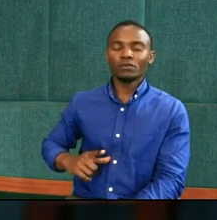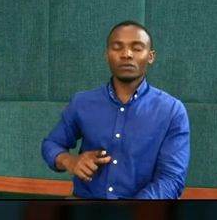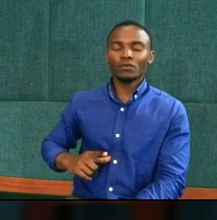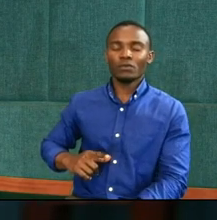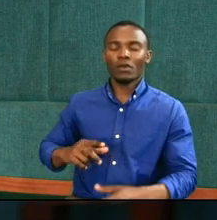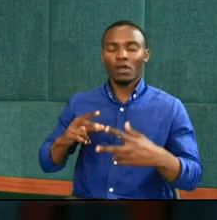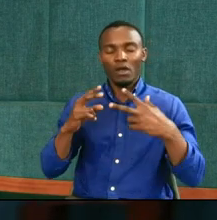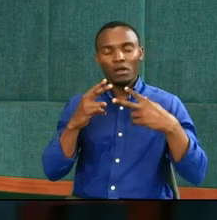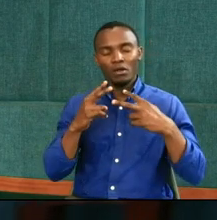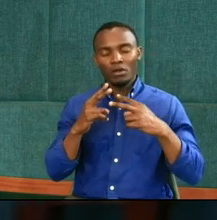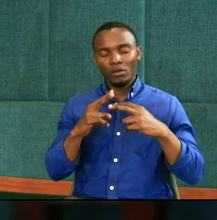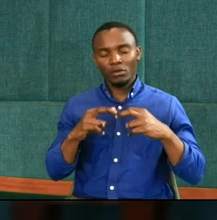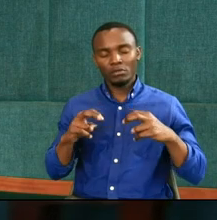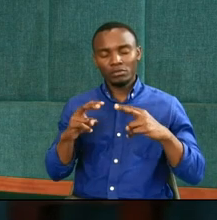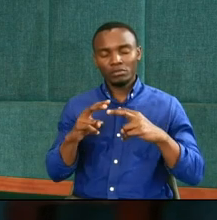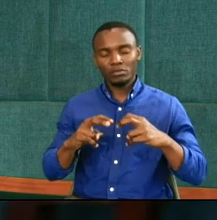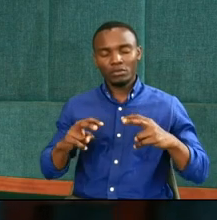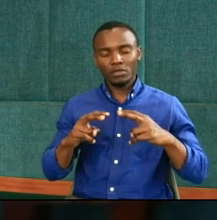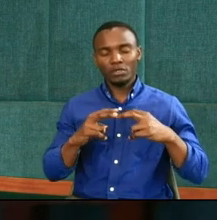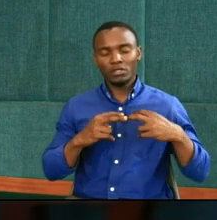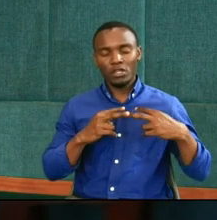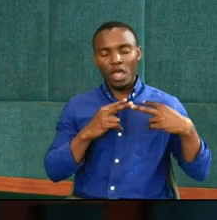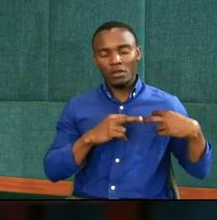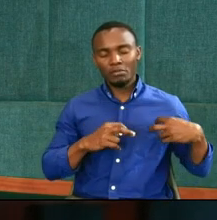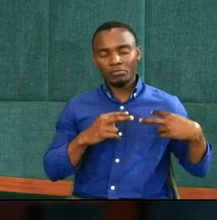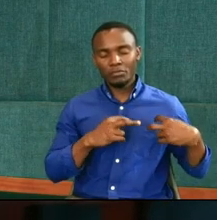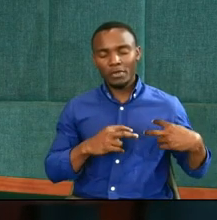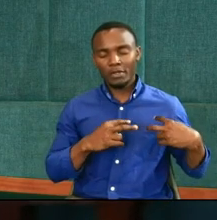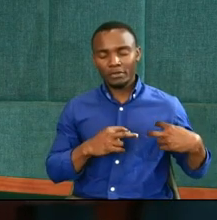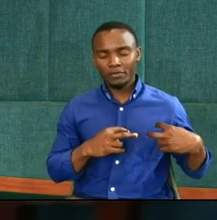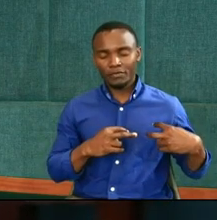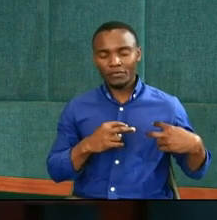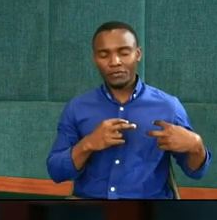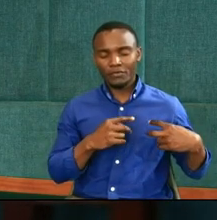search our hearts.